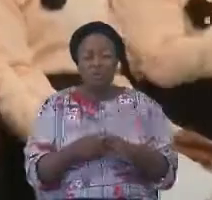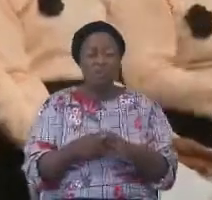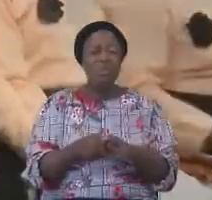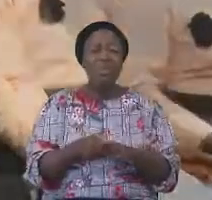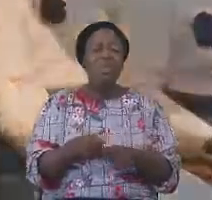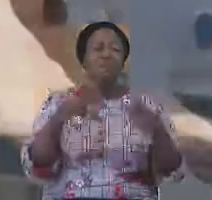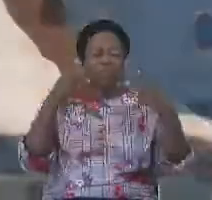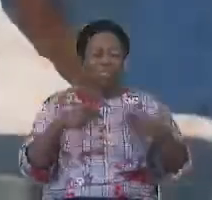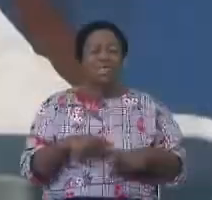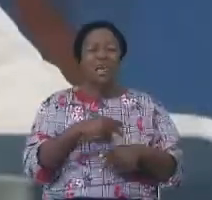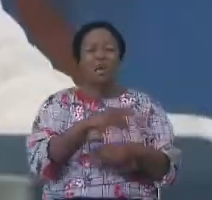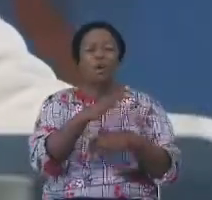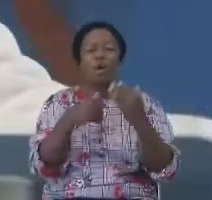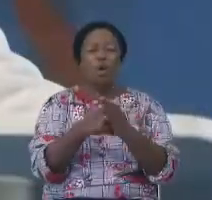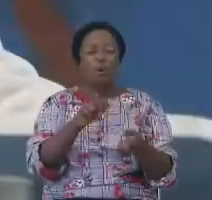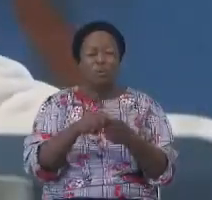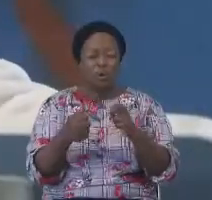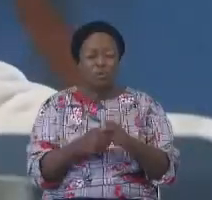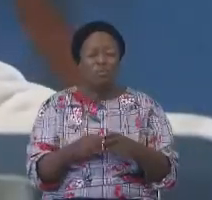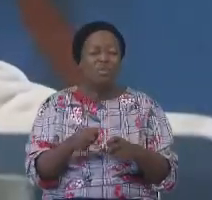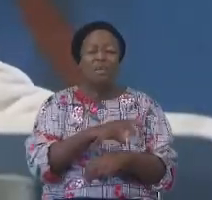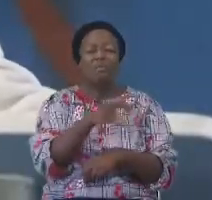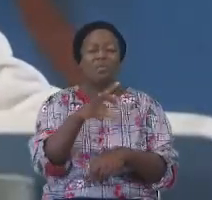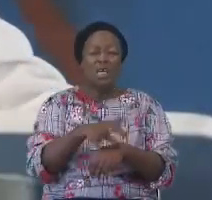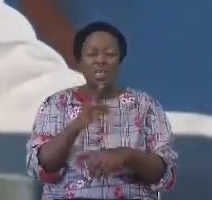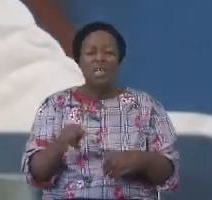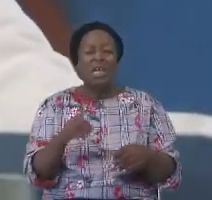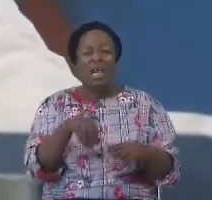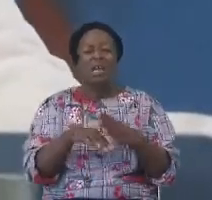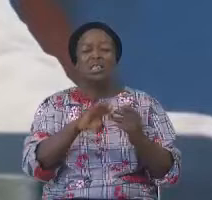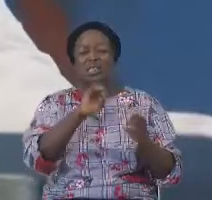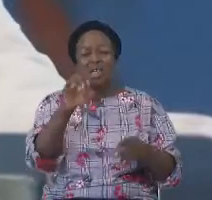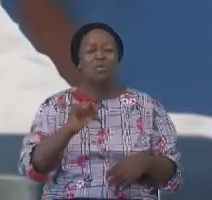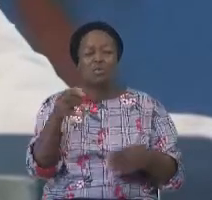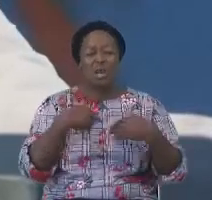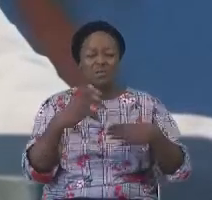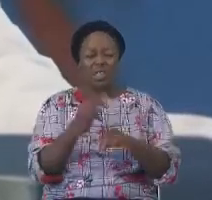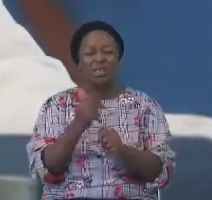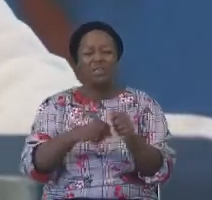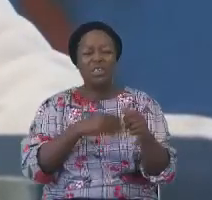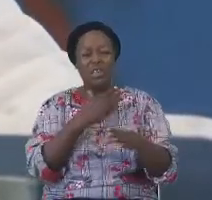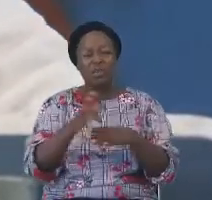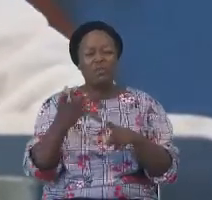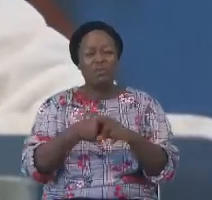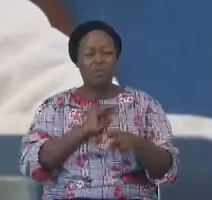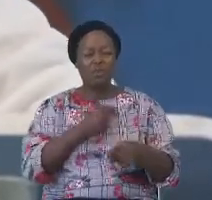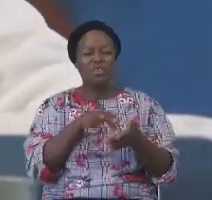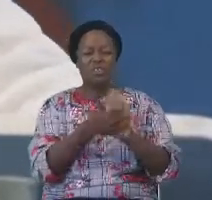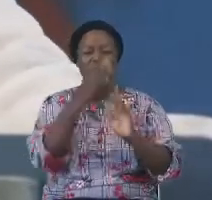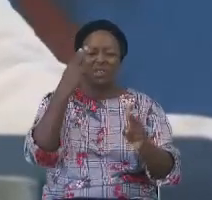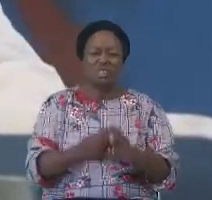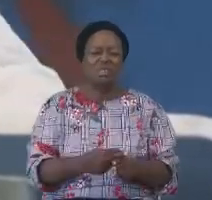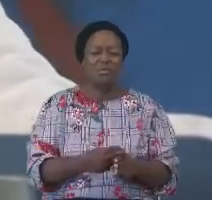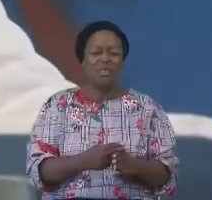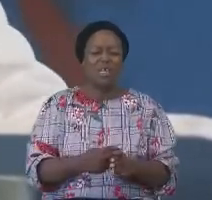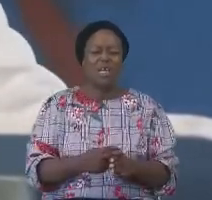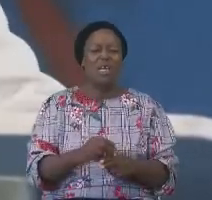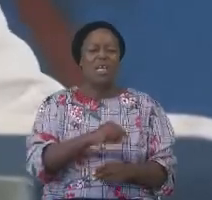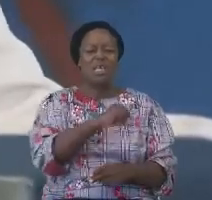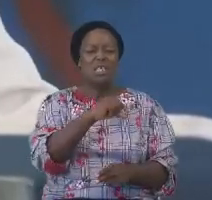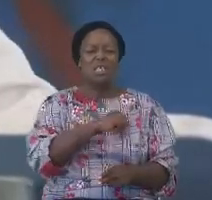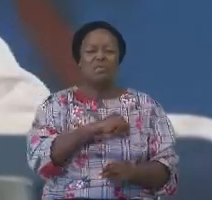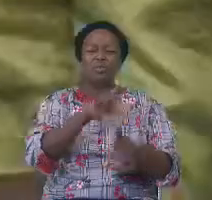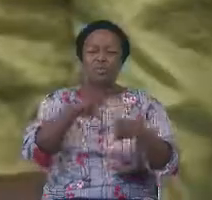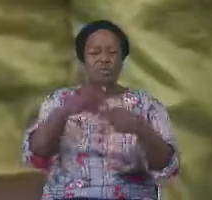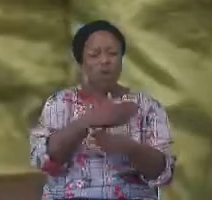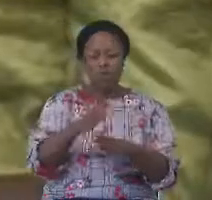natural or problems physical or problems at least all problems eternal you have taken away from every one of us in